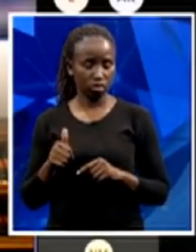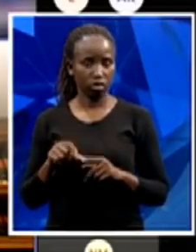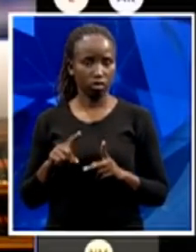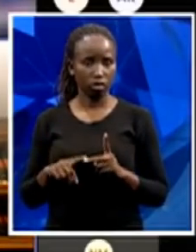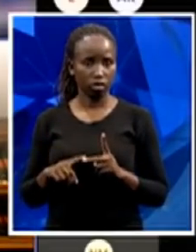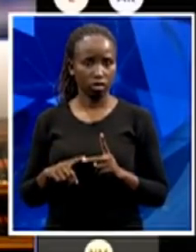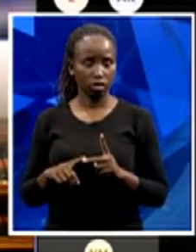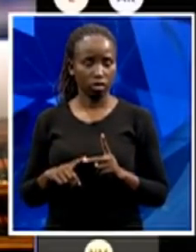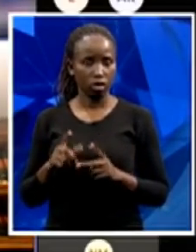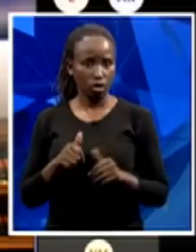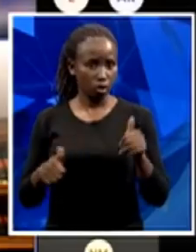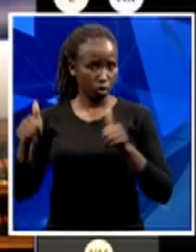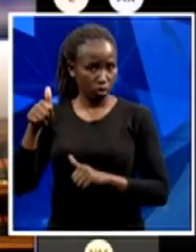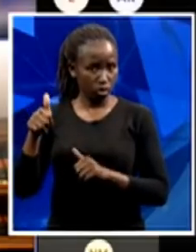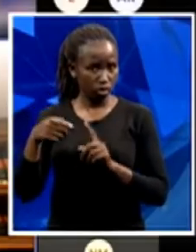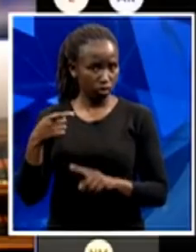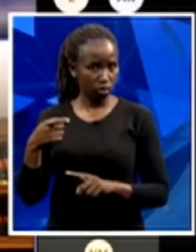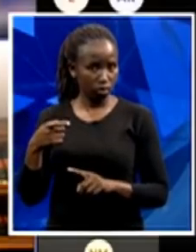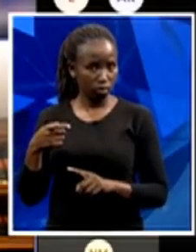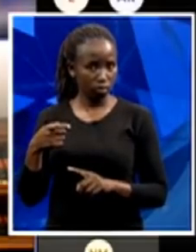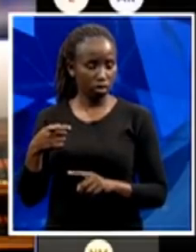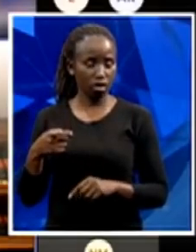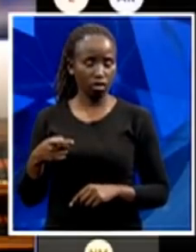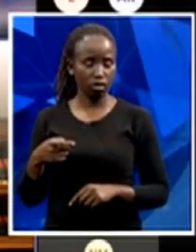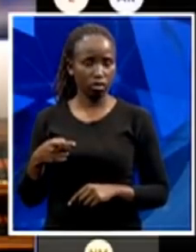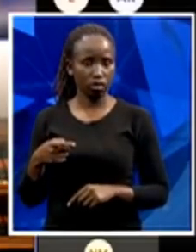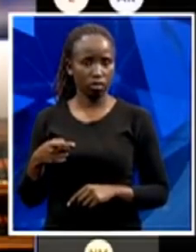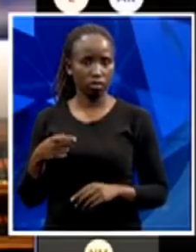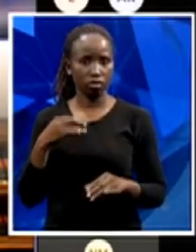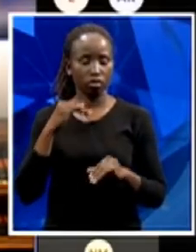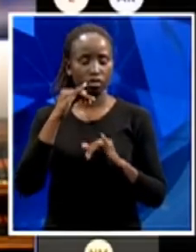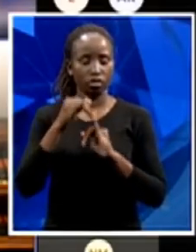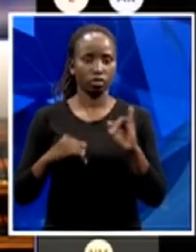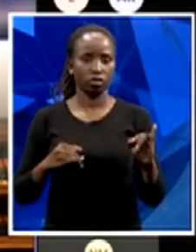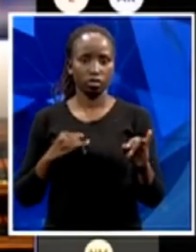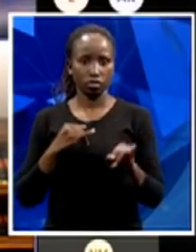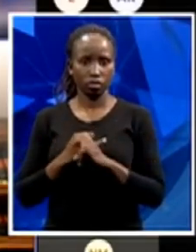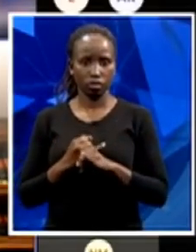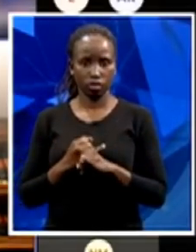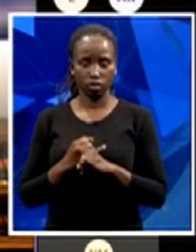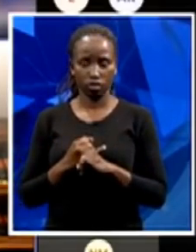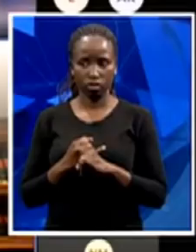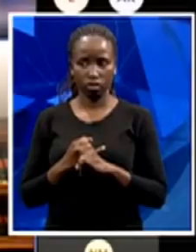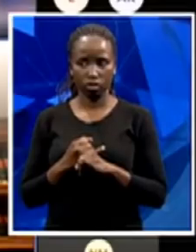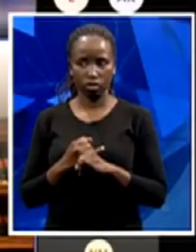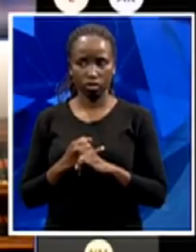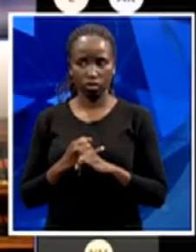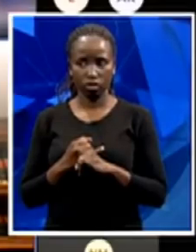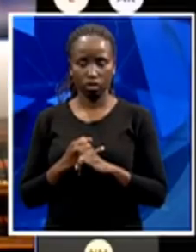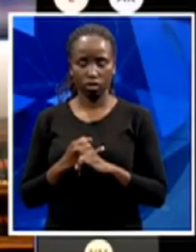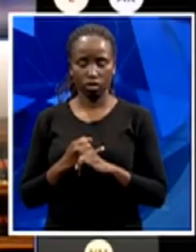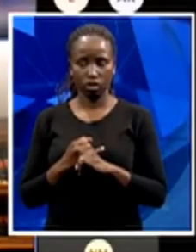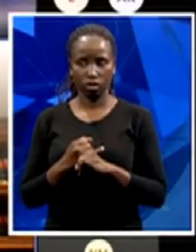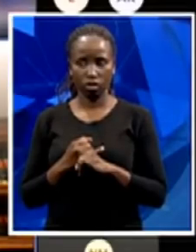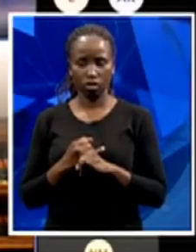Ledwaba Mazwai. In particular, Mr. Mawere disputes the authority of the respondents to oppose